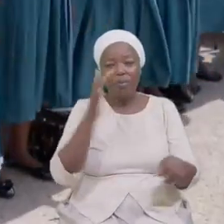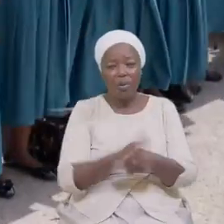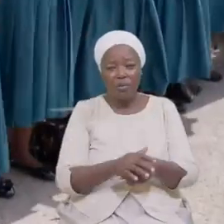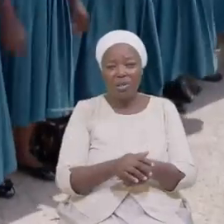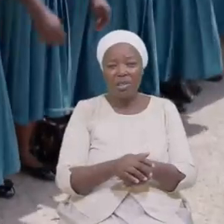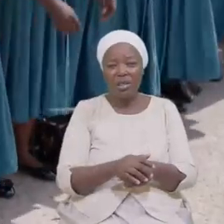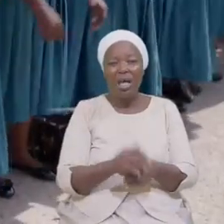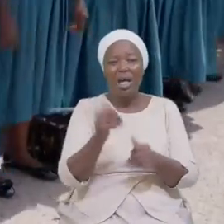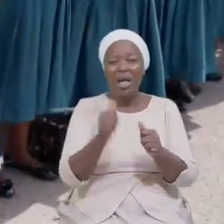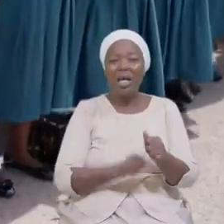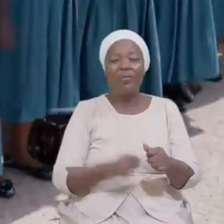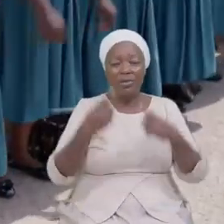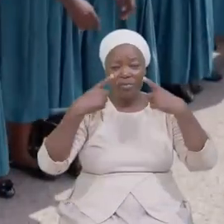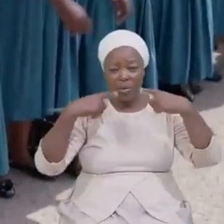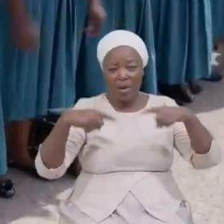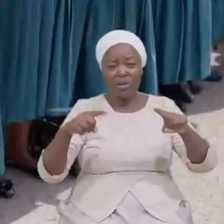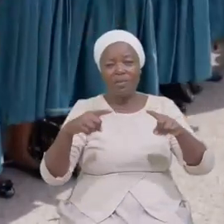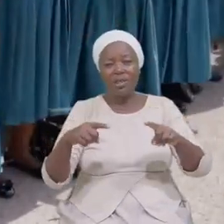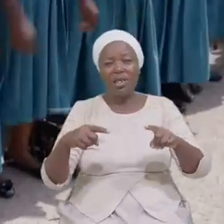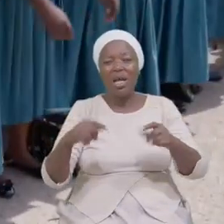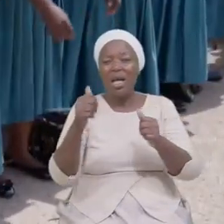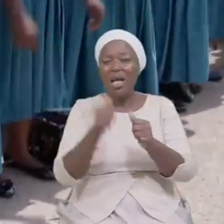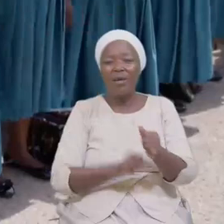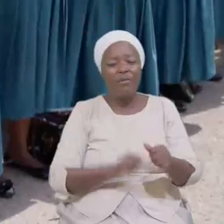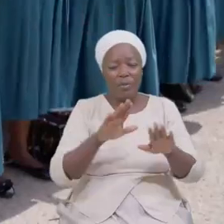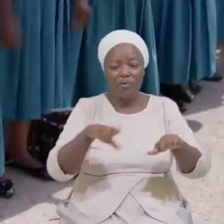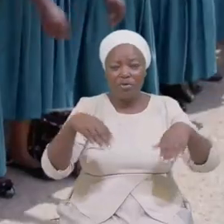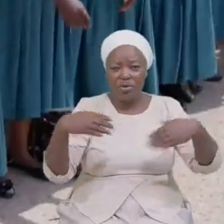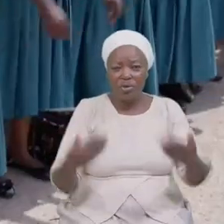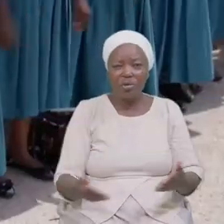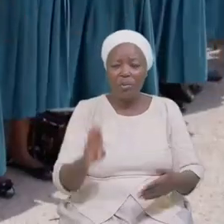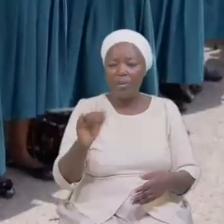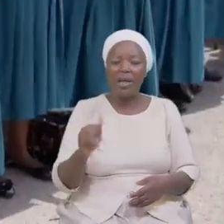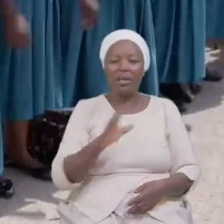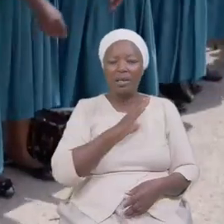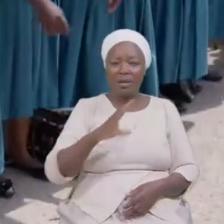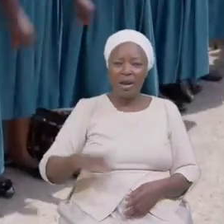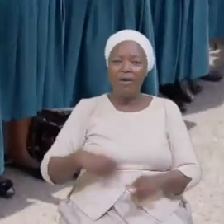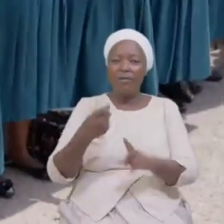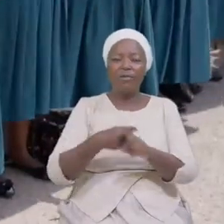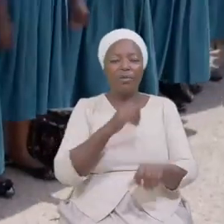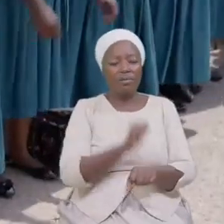every pronouncement, every provision by Christ from Calvary